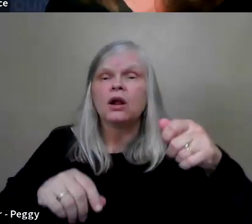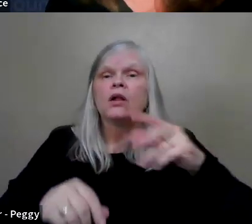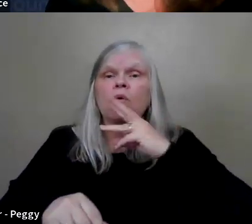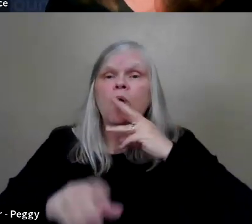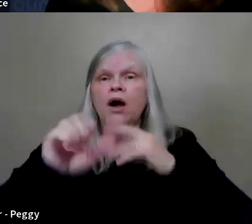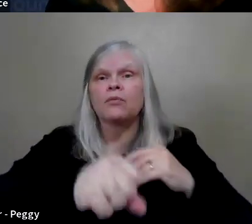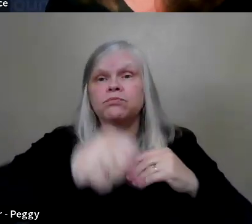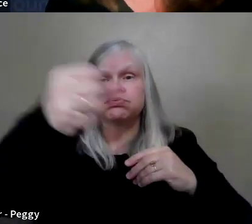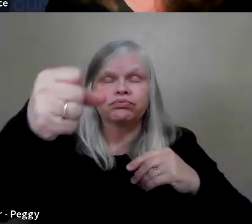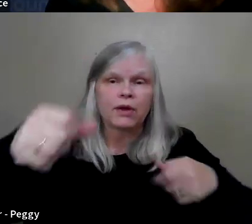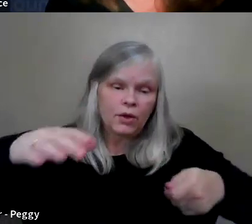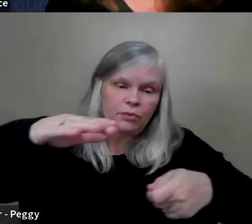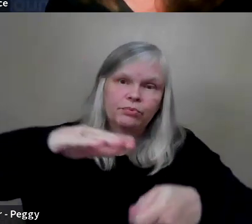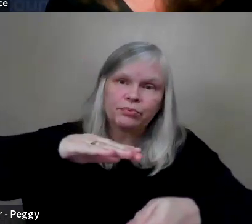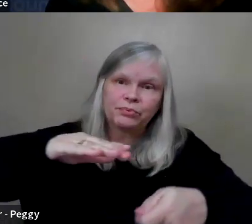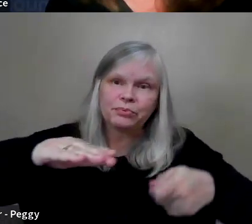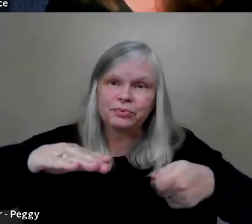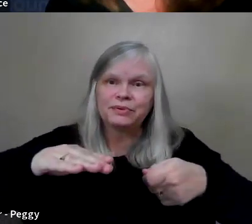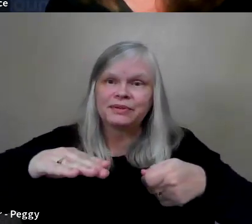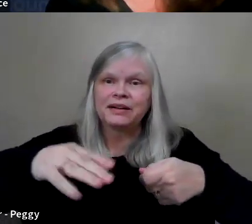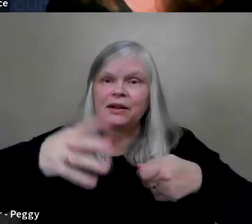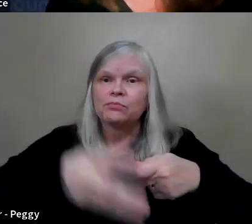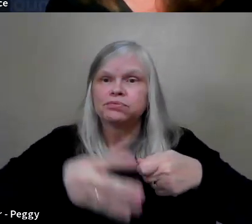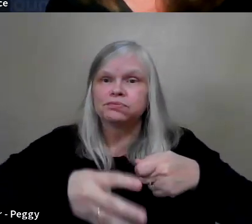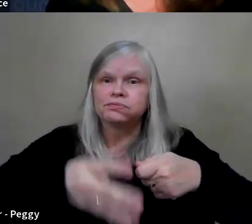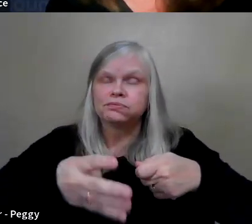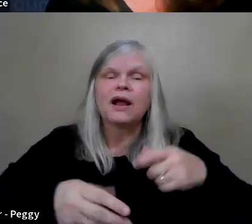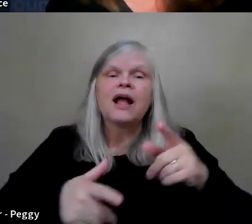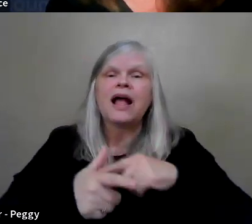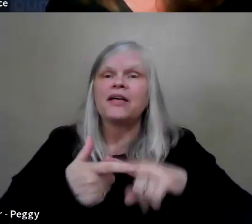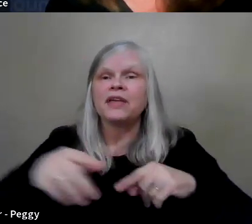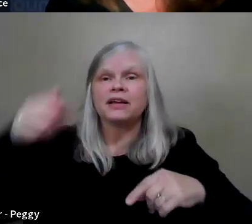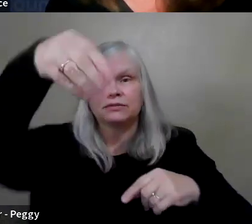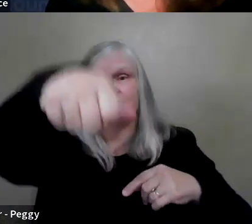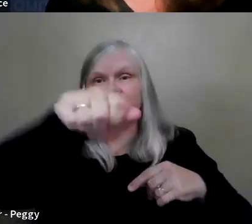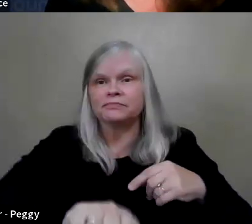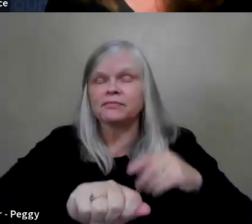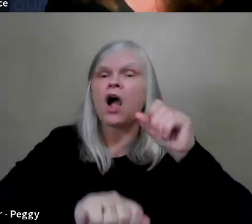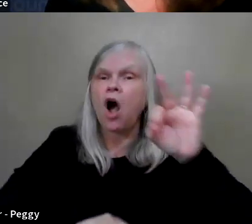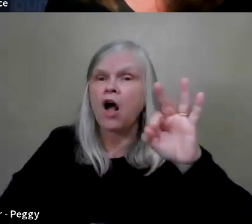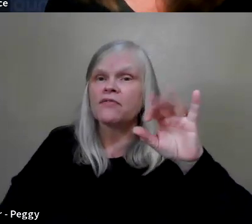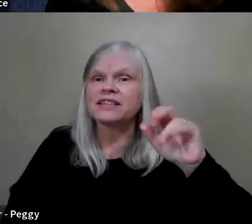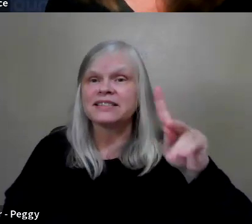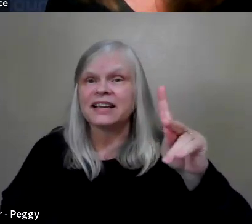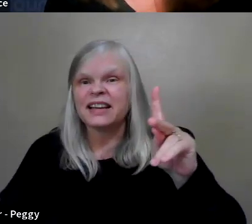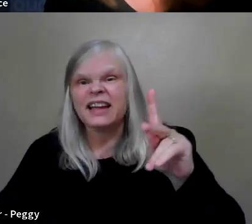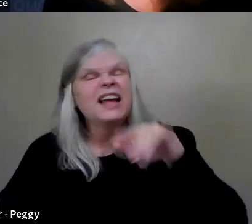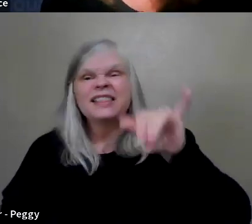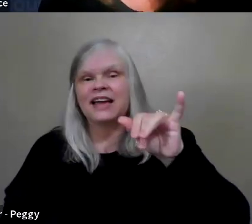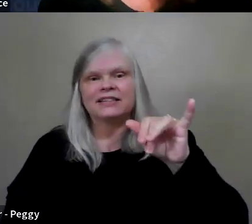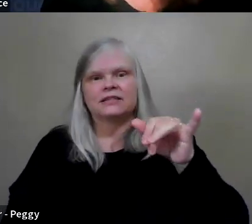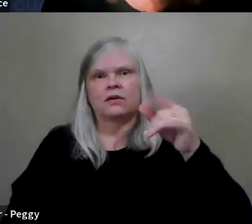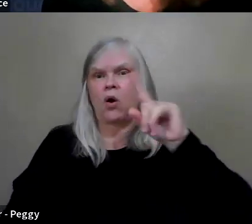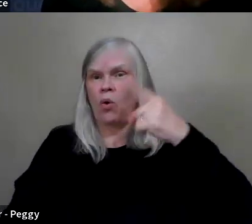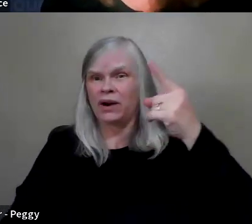sink, putting the toothbrush under, turning off the sink. And I could go on and on. That's really only about half of the